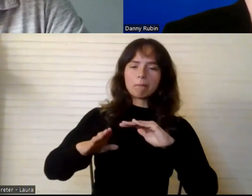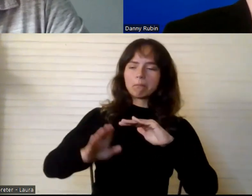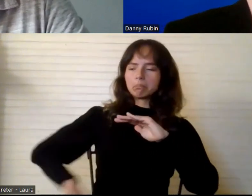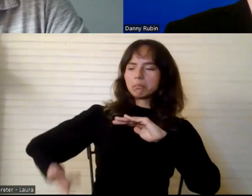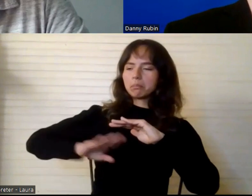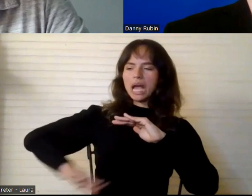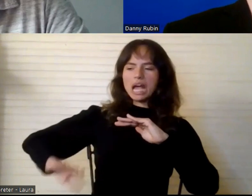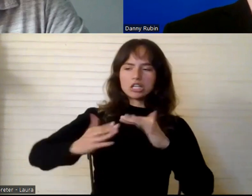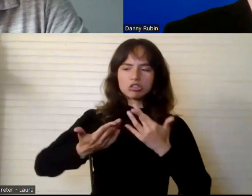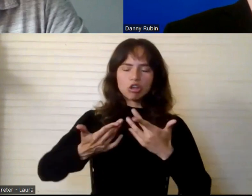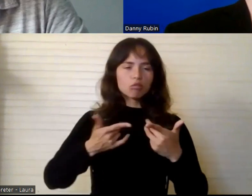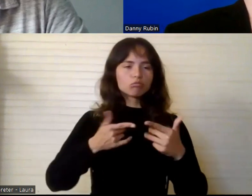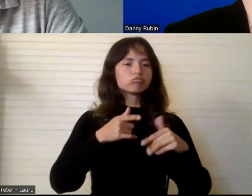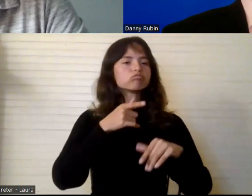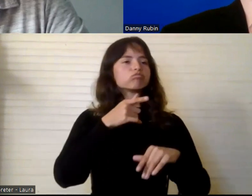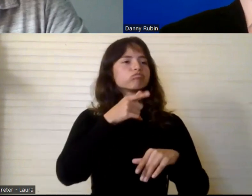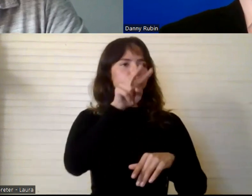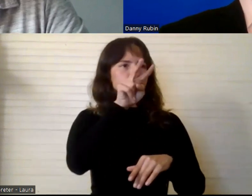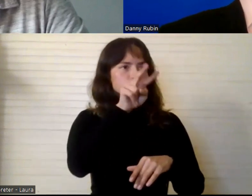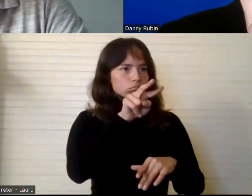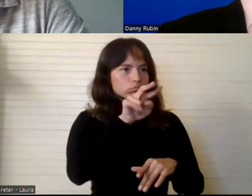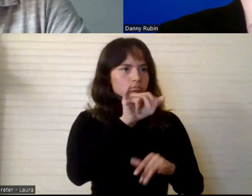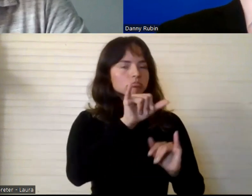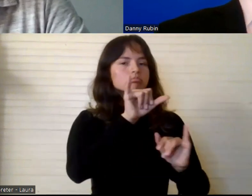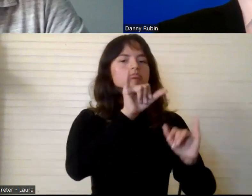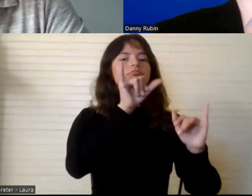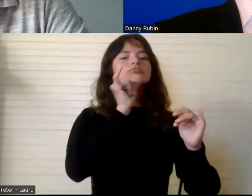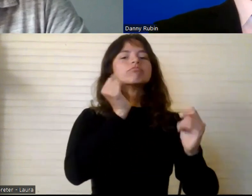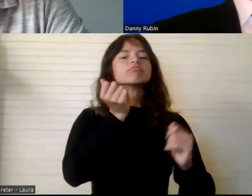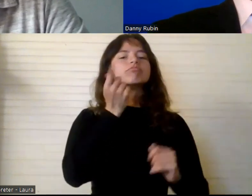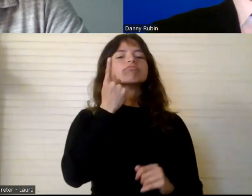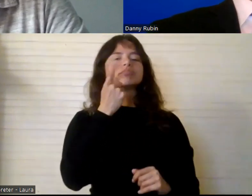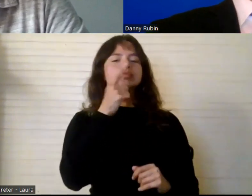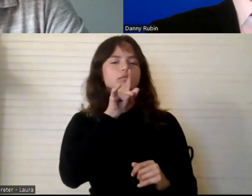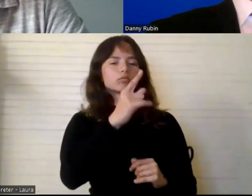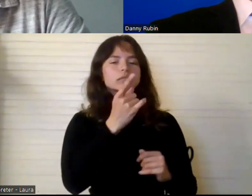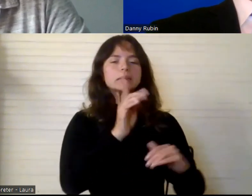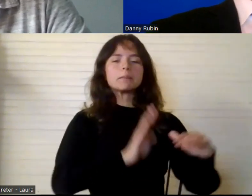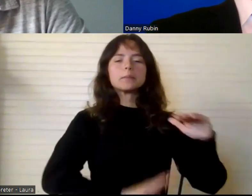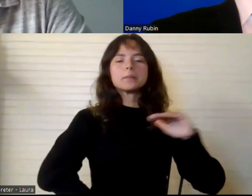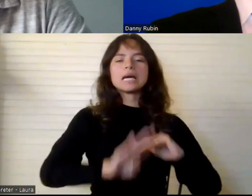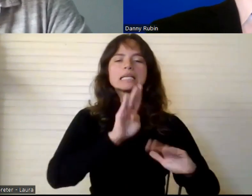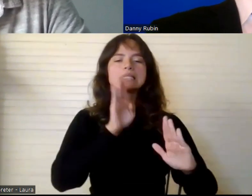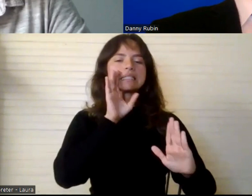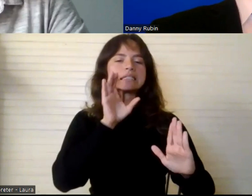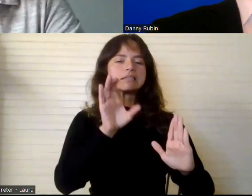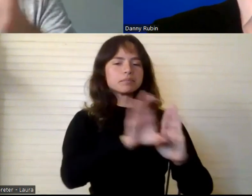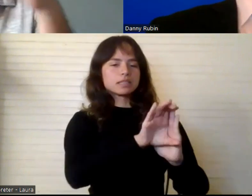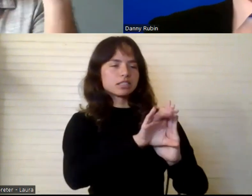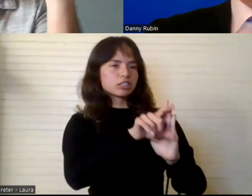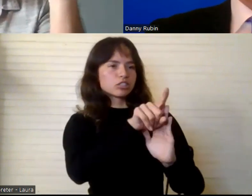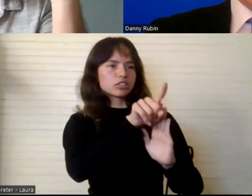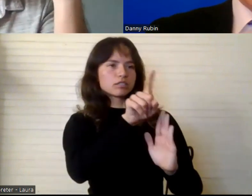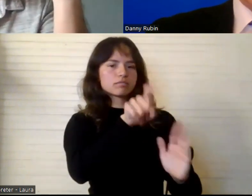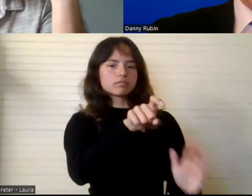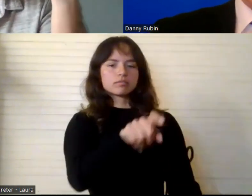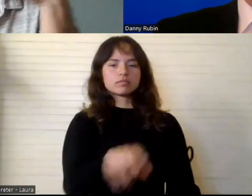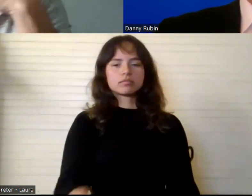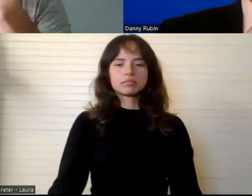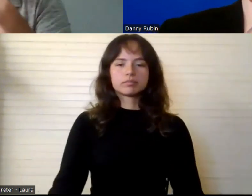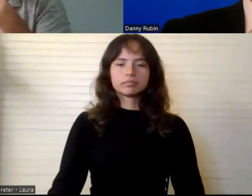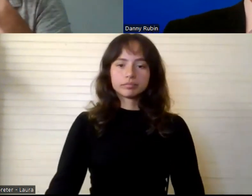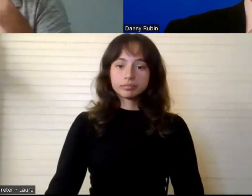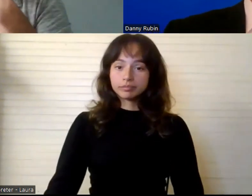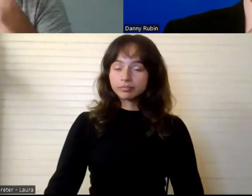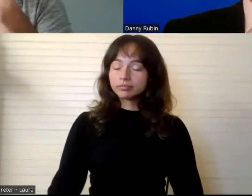with again some of the more basic features of how a website is put together. great. That's great. Great